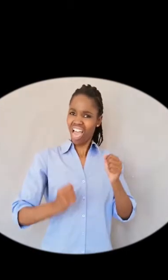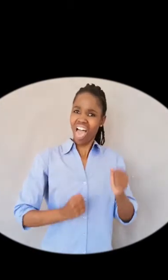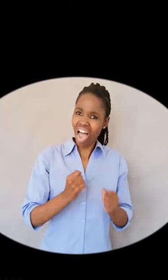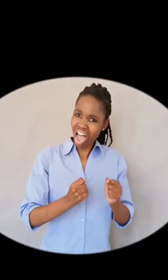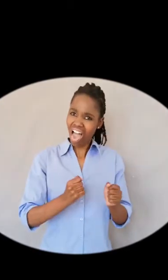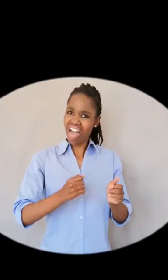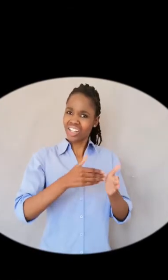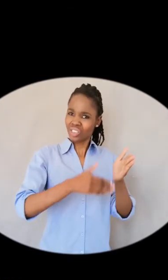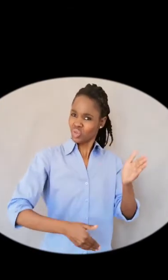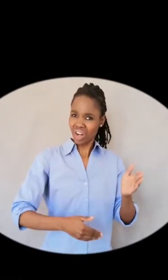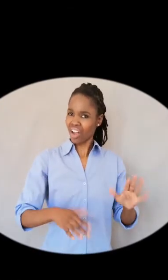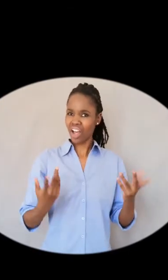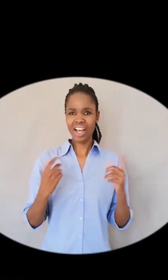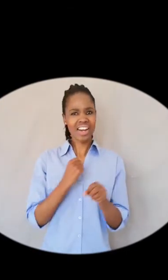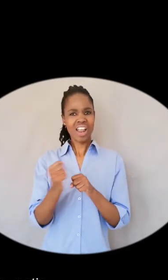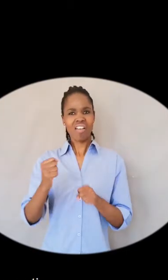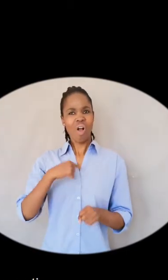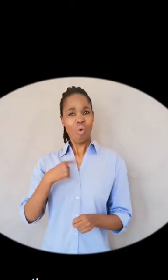about the process.